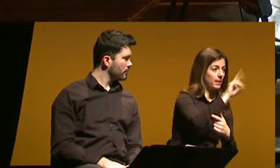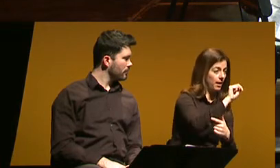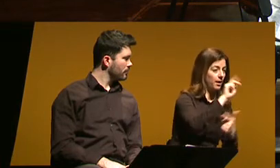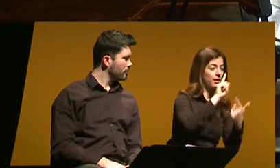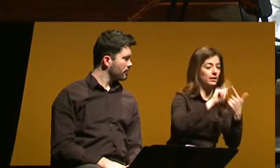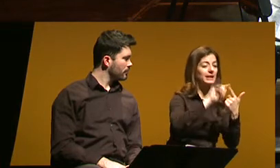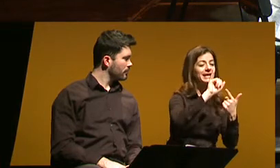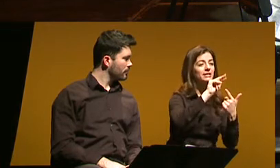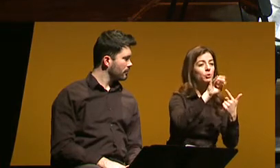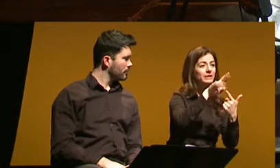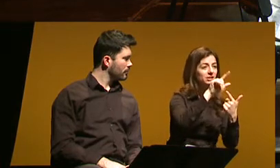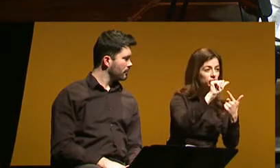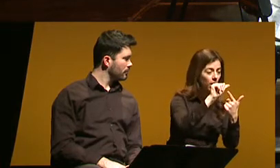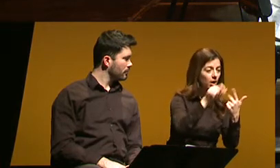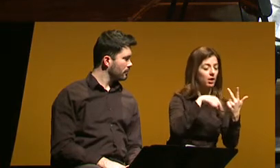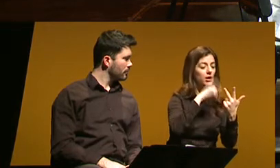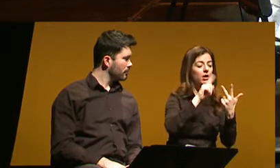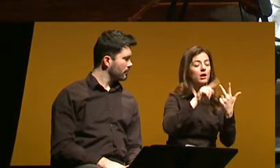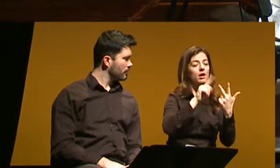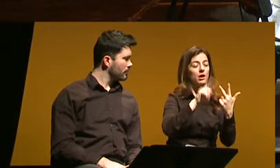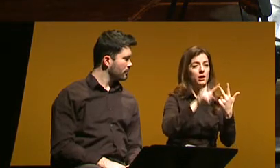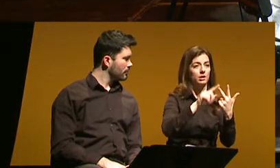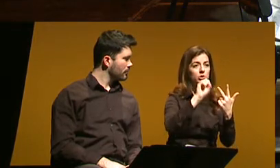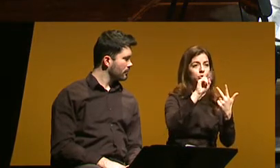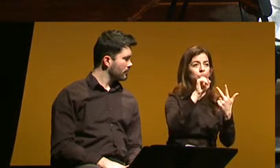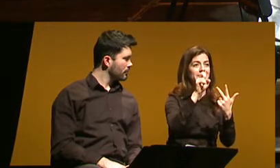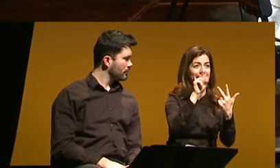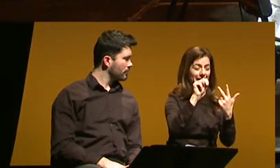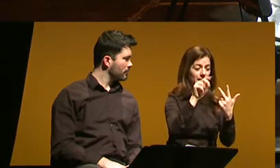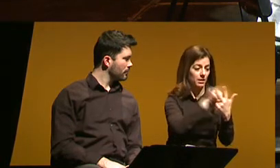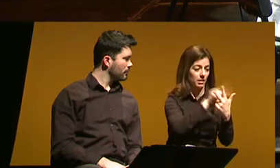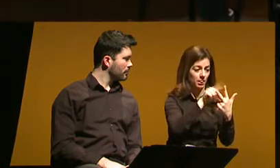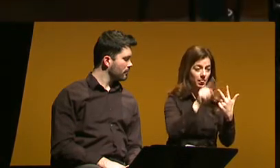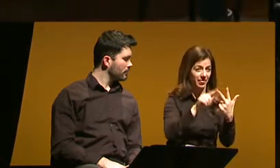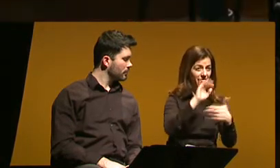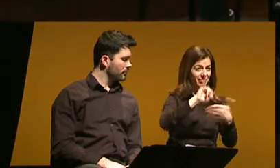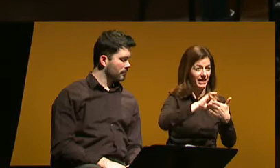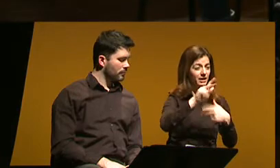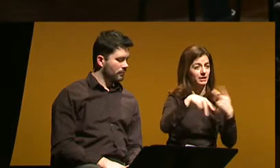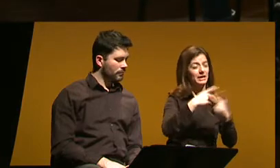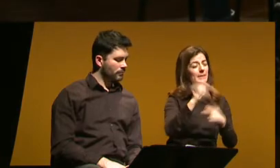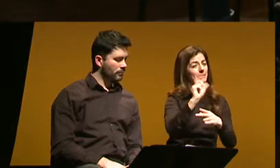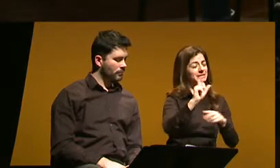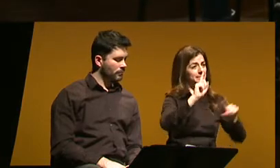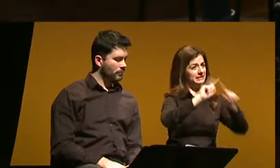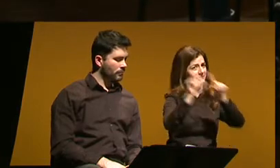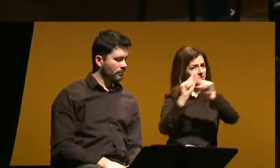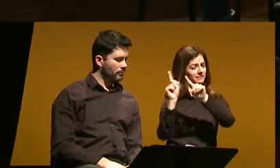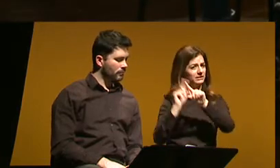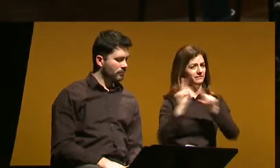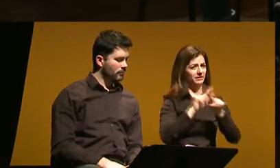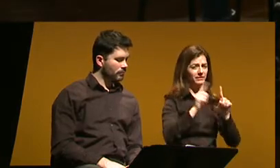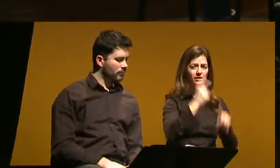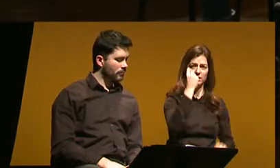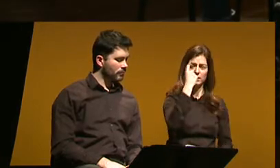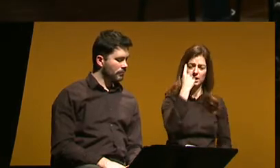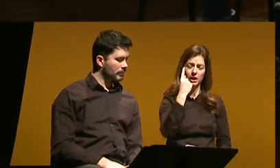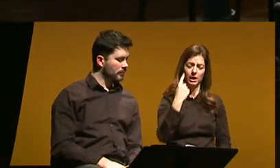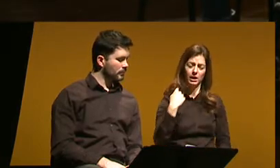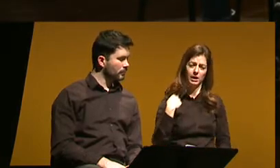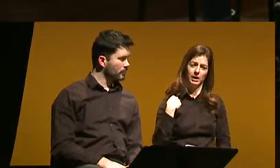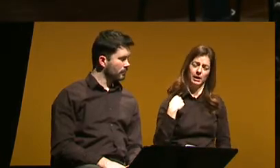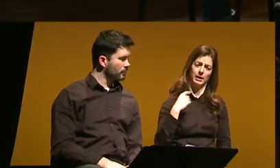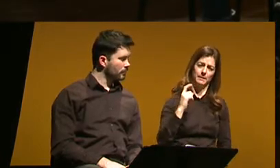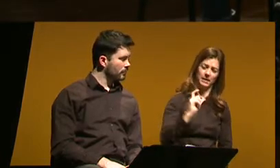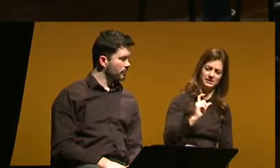in Indonesia. And that is not the same as being Muslim in Sudan. People talk about culture and Islam as if they're somehow separate from each other, as